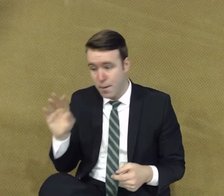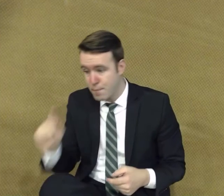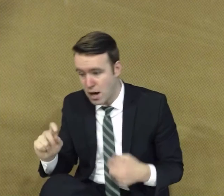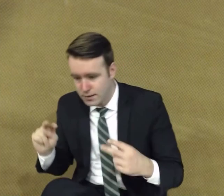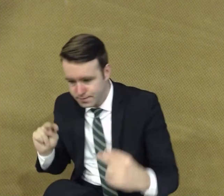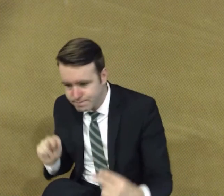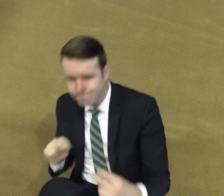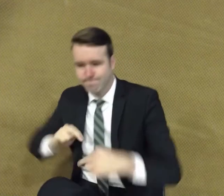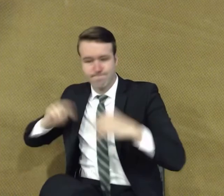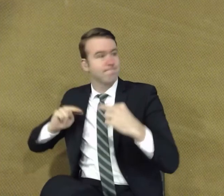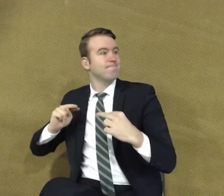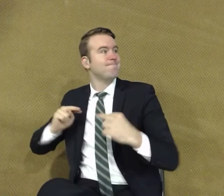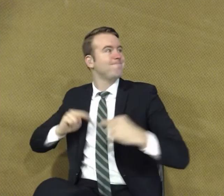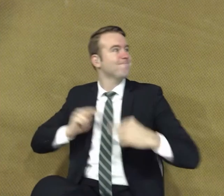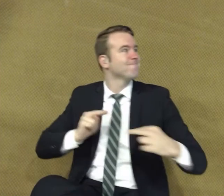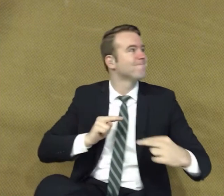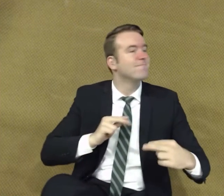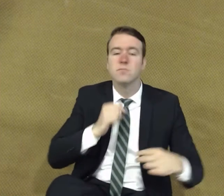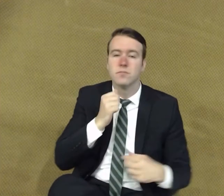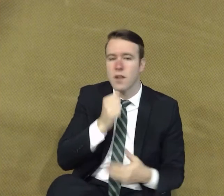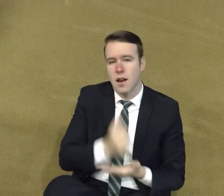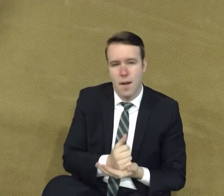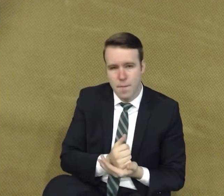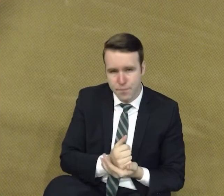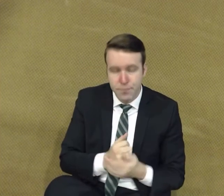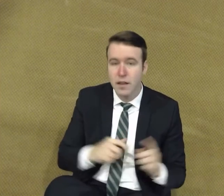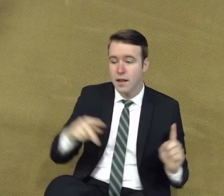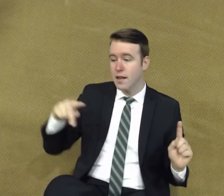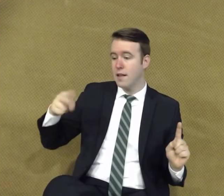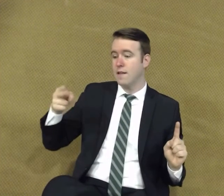into battle. It did not help them. The Philistines